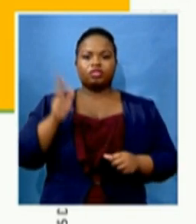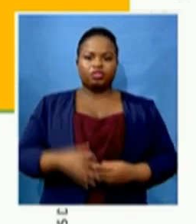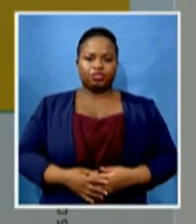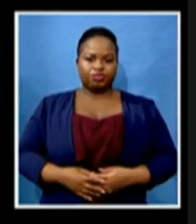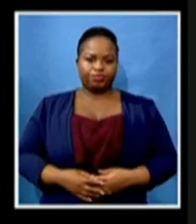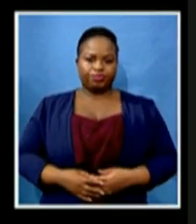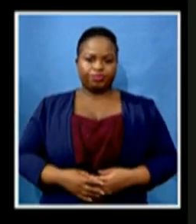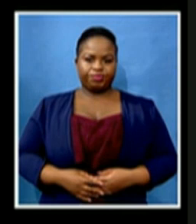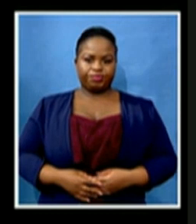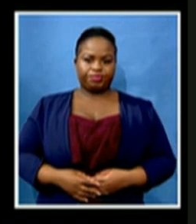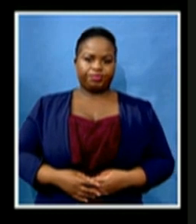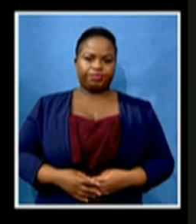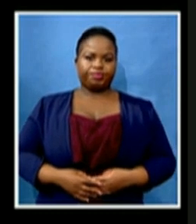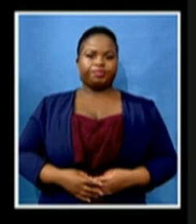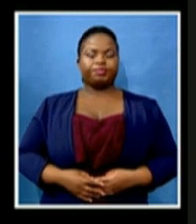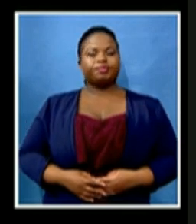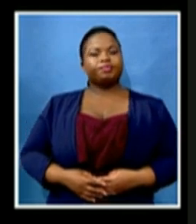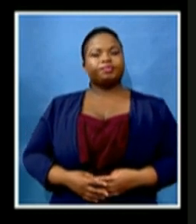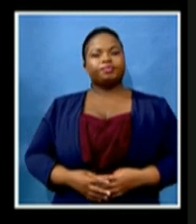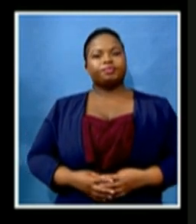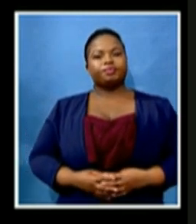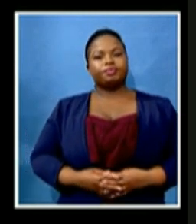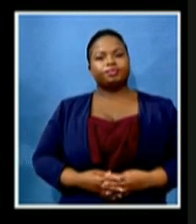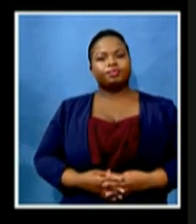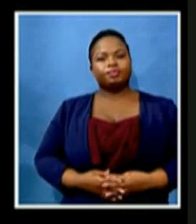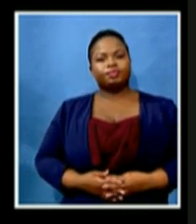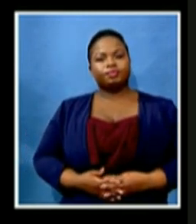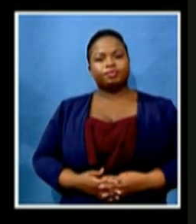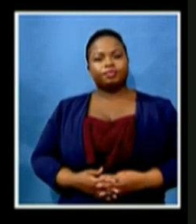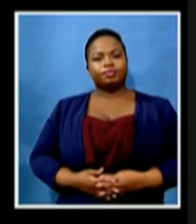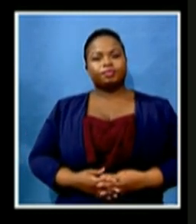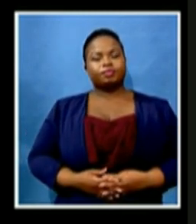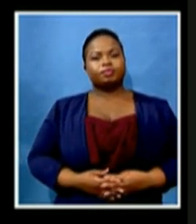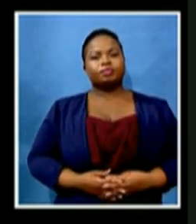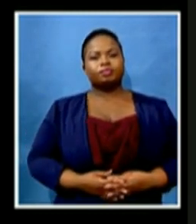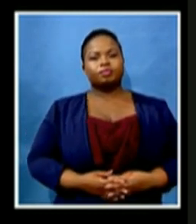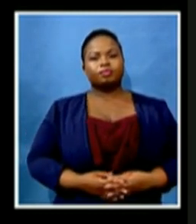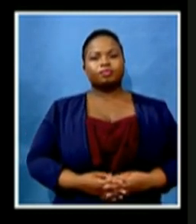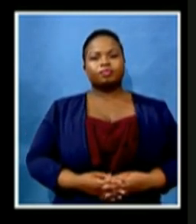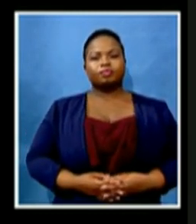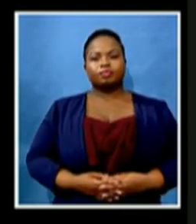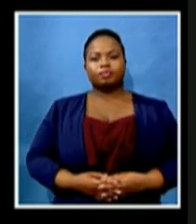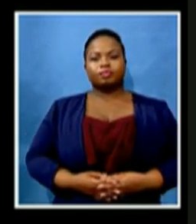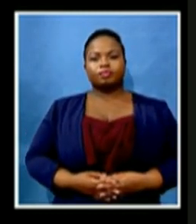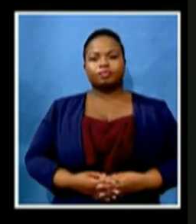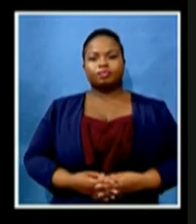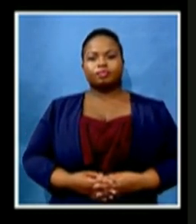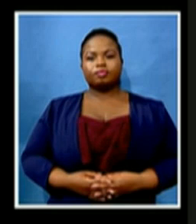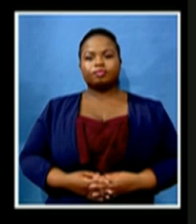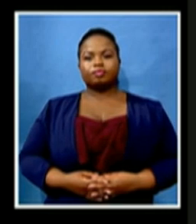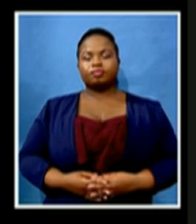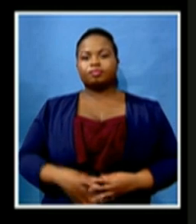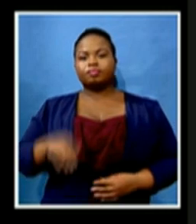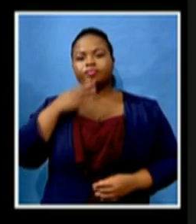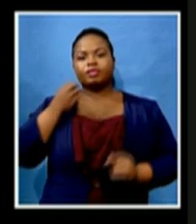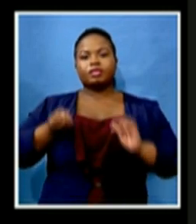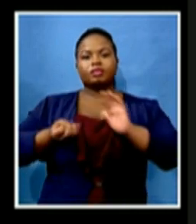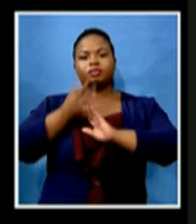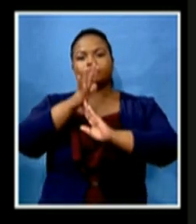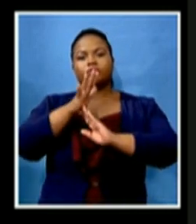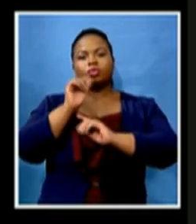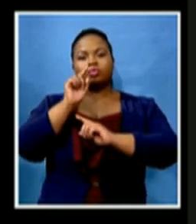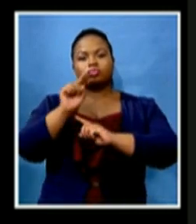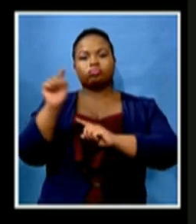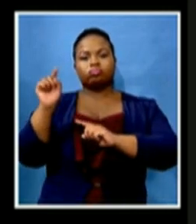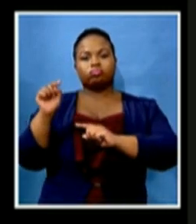Malado. Bruce, if you can please put up your slides and start.